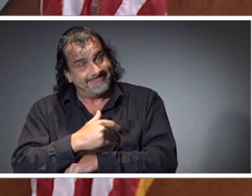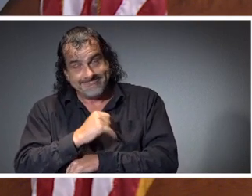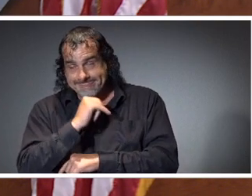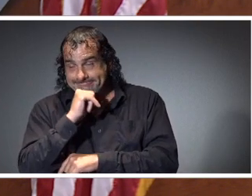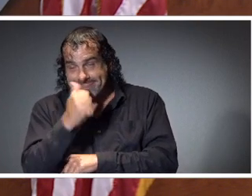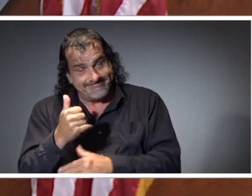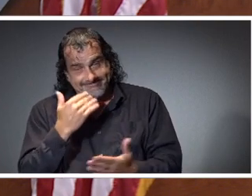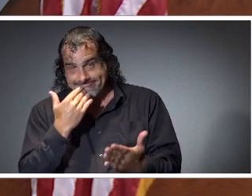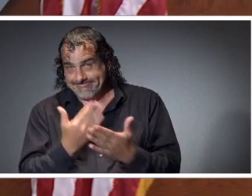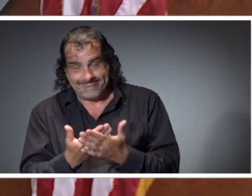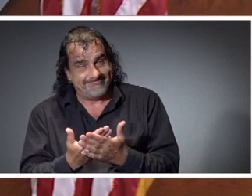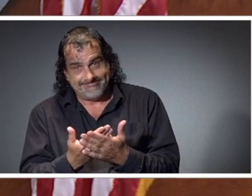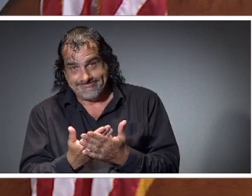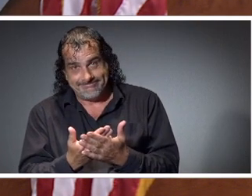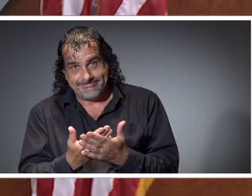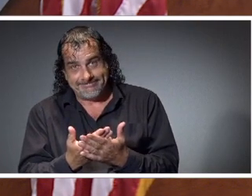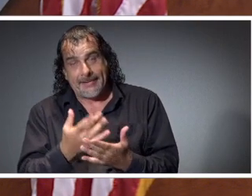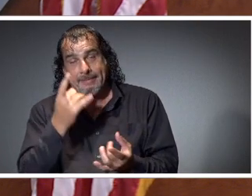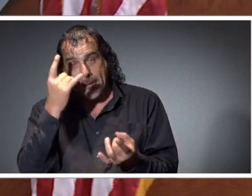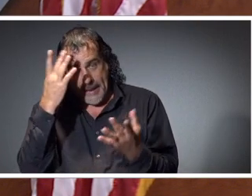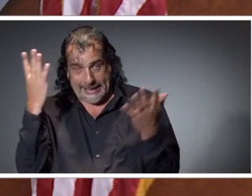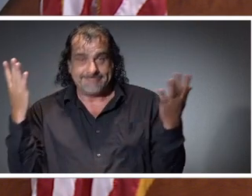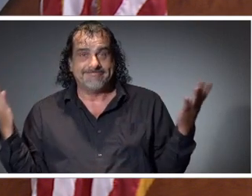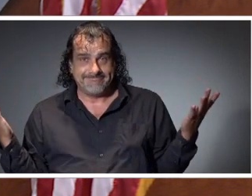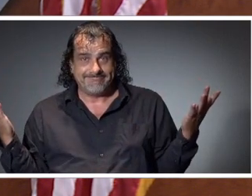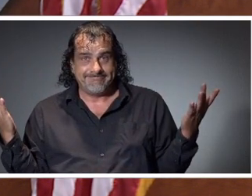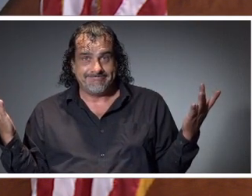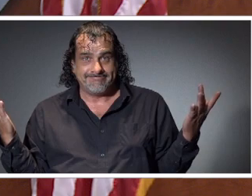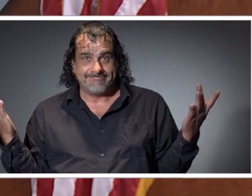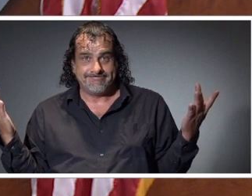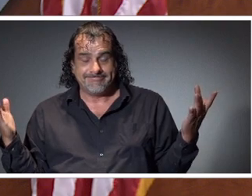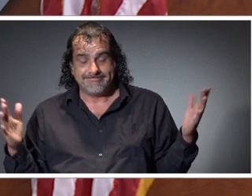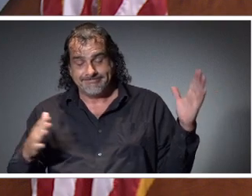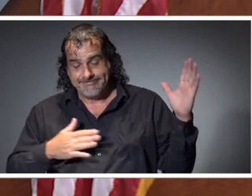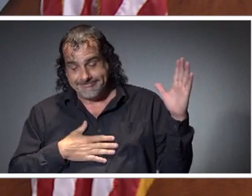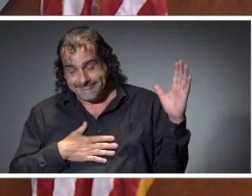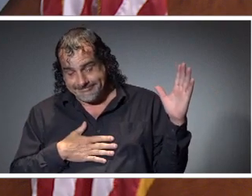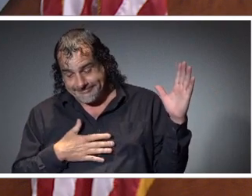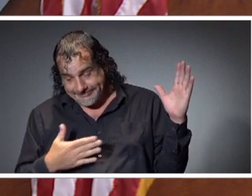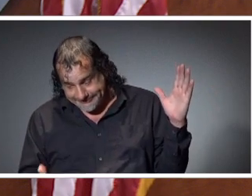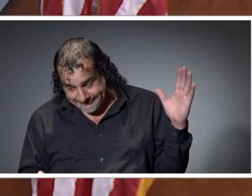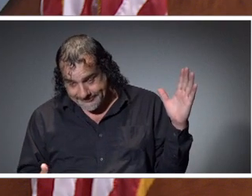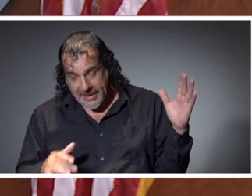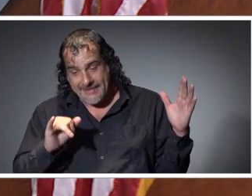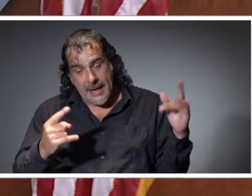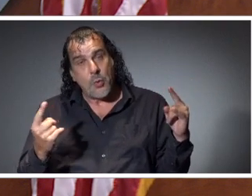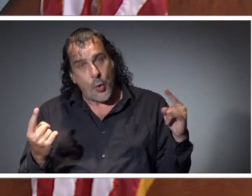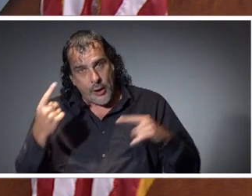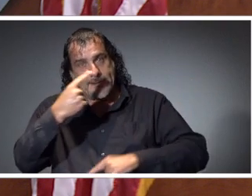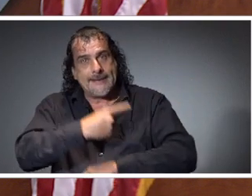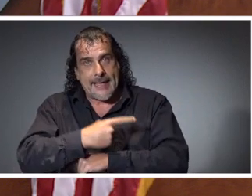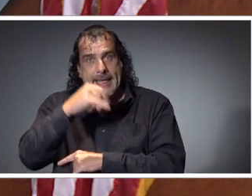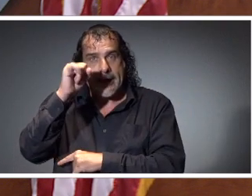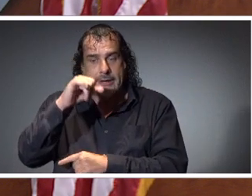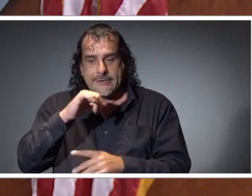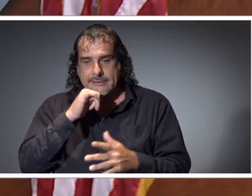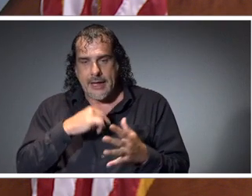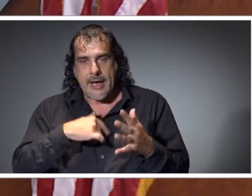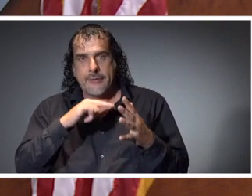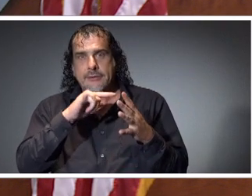good. In fact, they're bad. Admittedly, it's just one day. It's not a